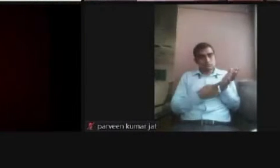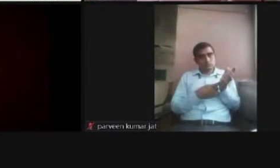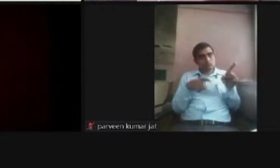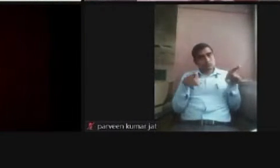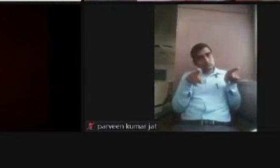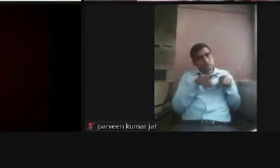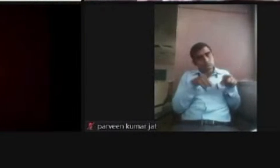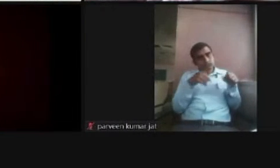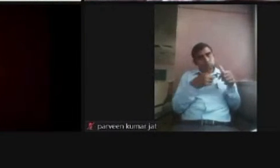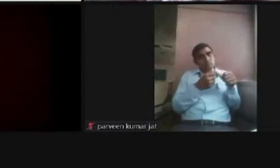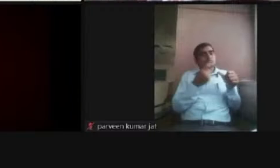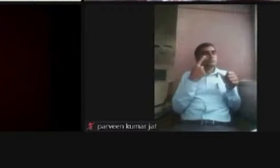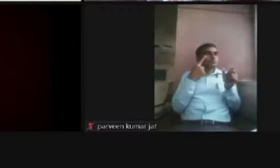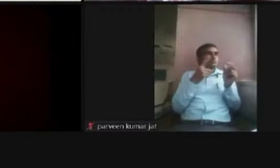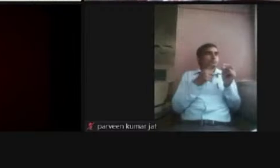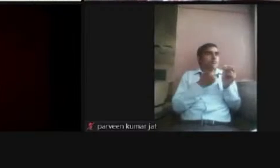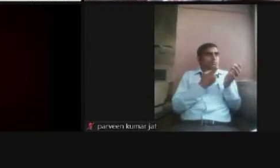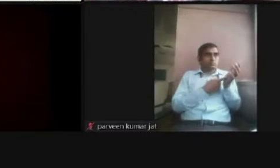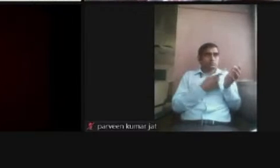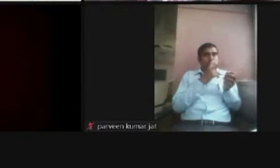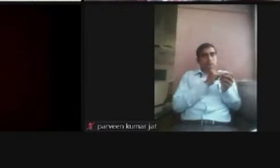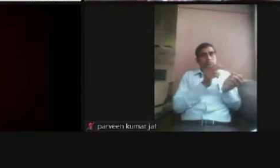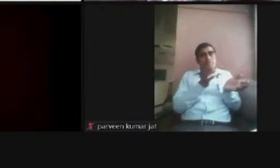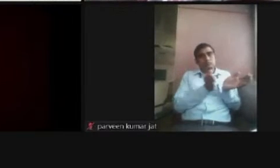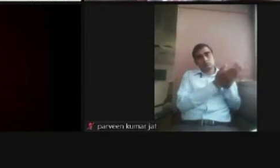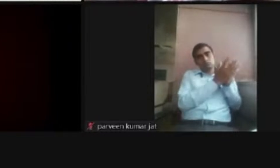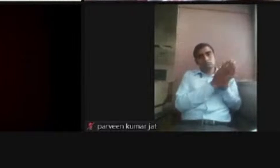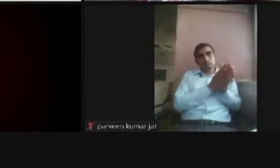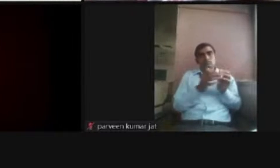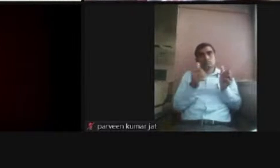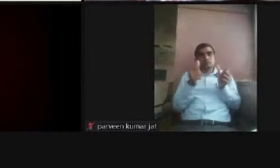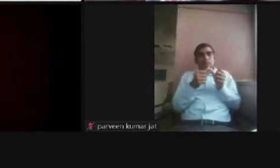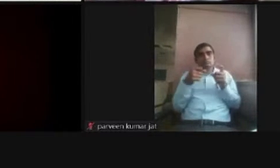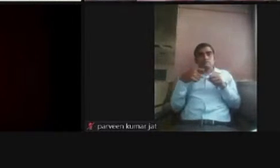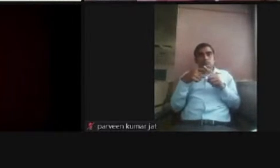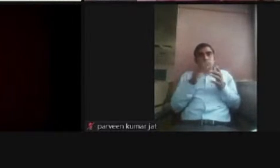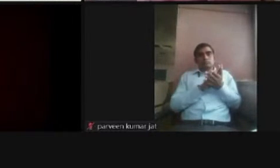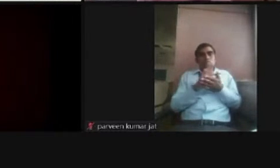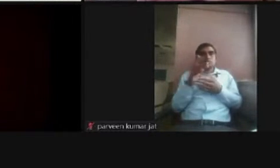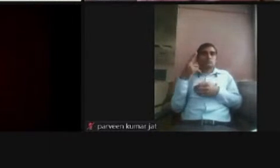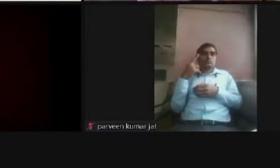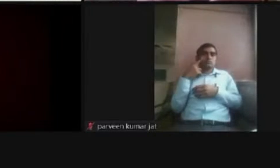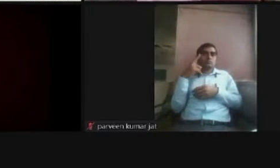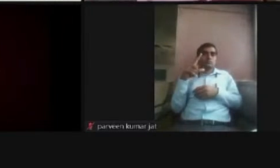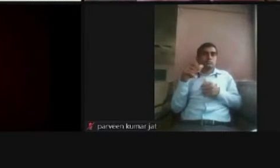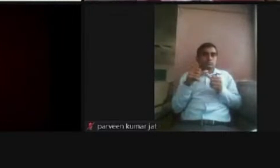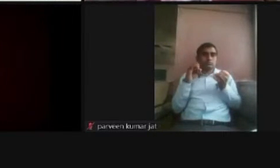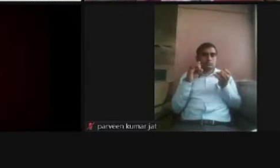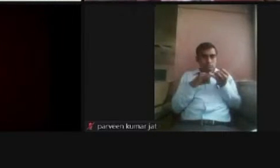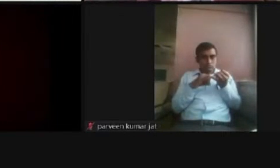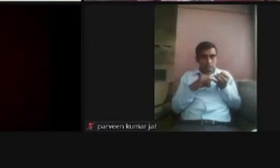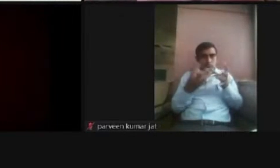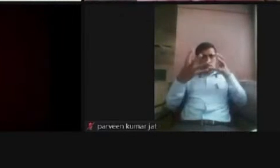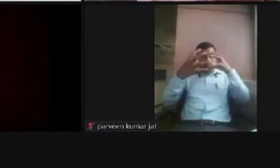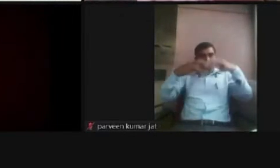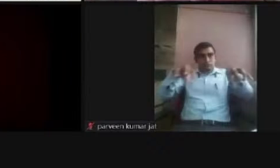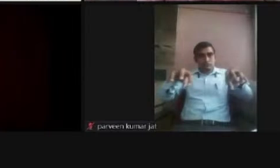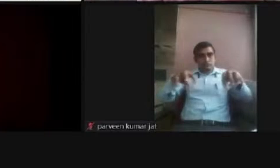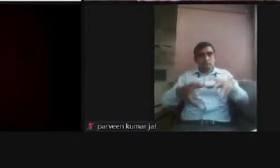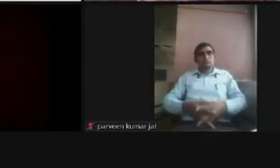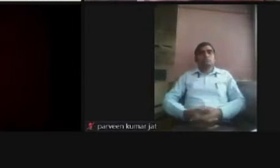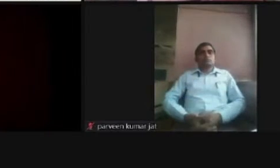be separately uh, go on this. So I would request everybody to, if they can divide the room.